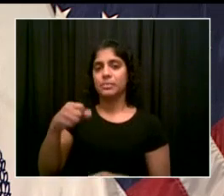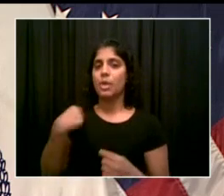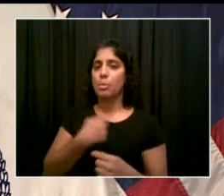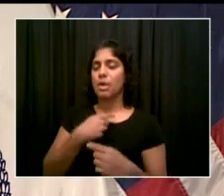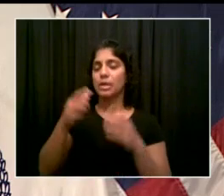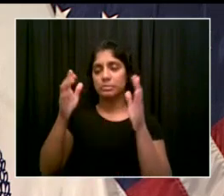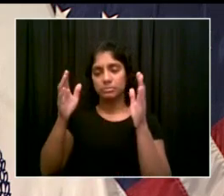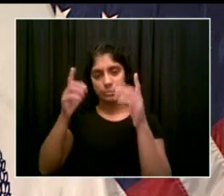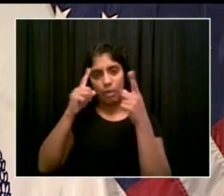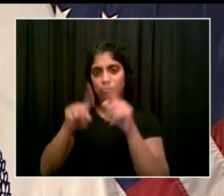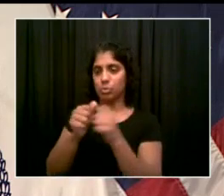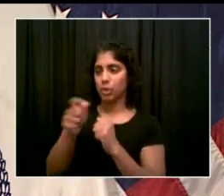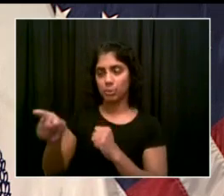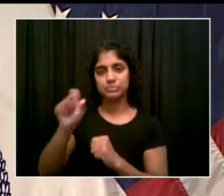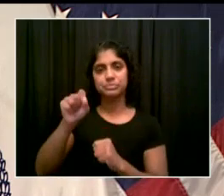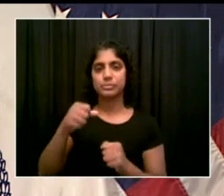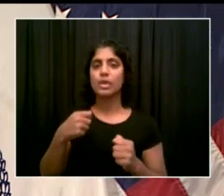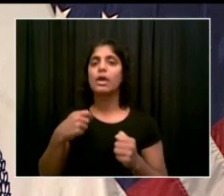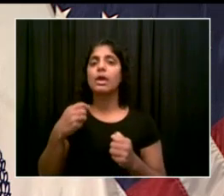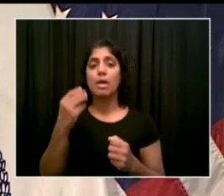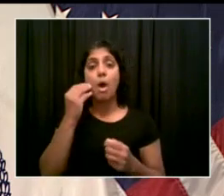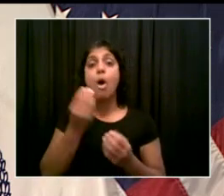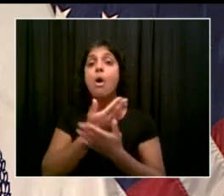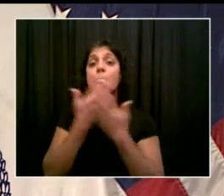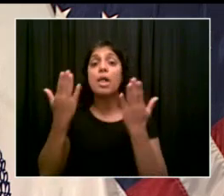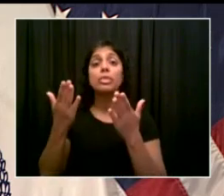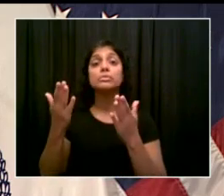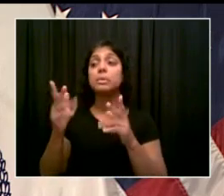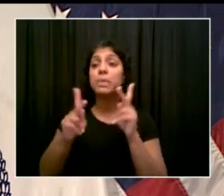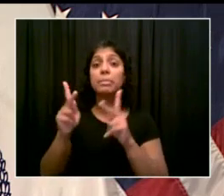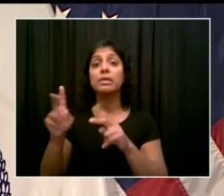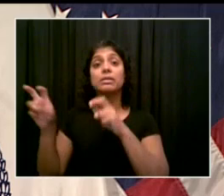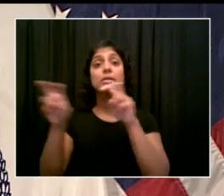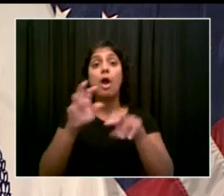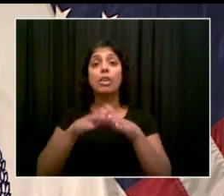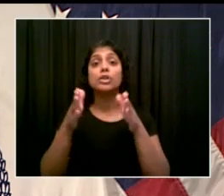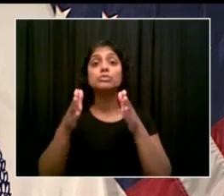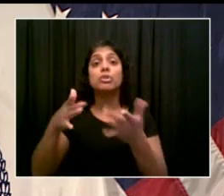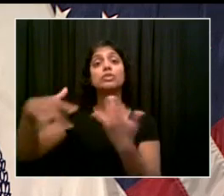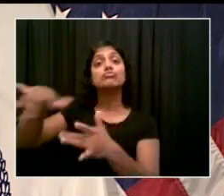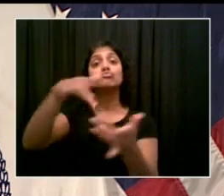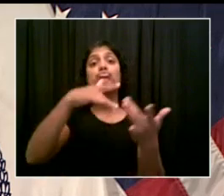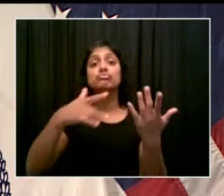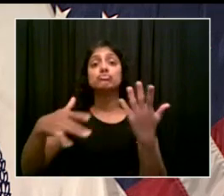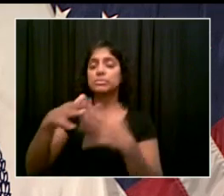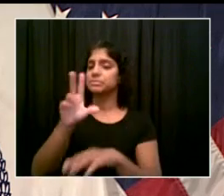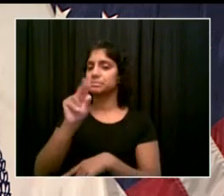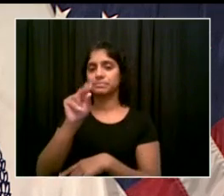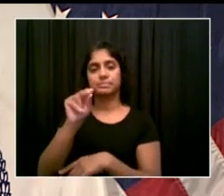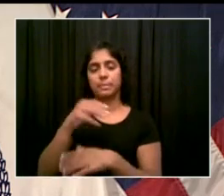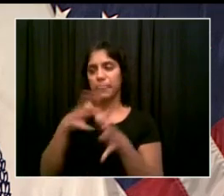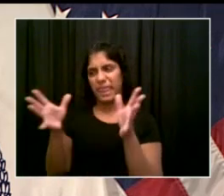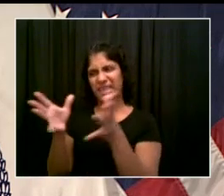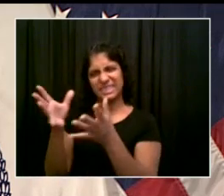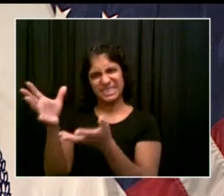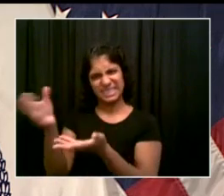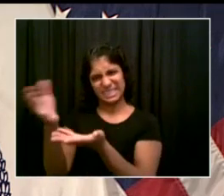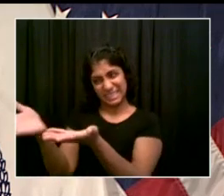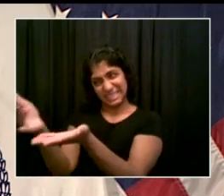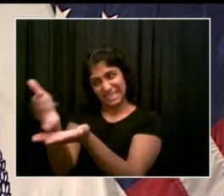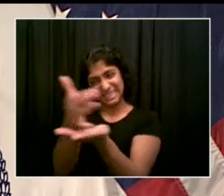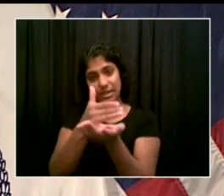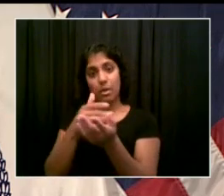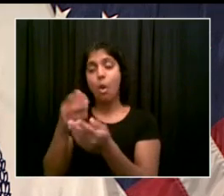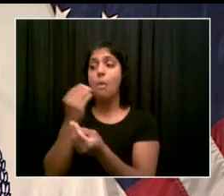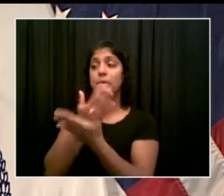housing. So we have to keep doing that work, and we can do it safely. We're going to make vaccination